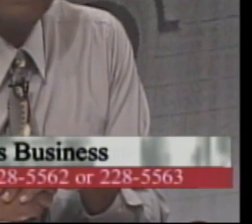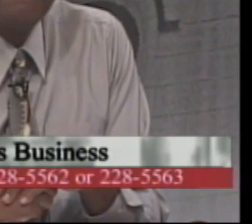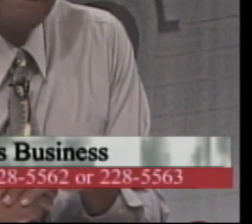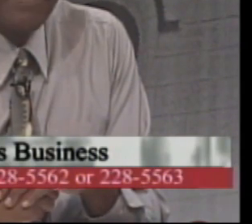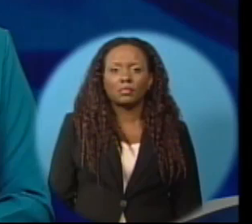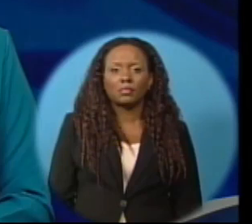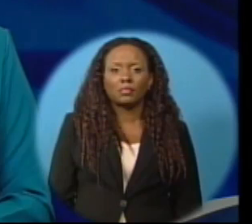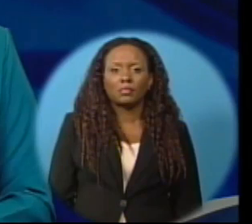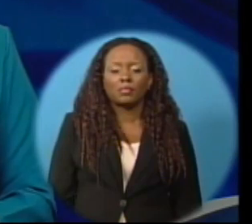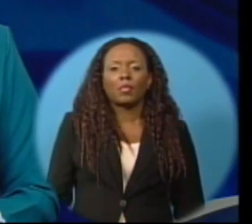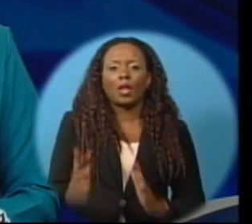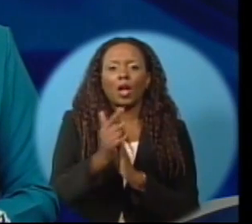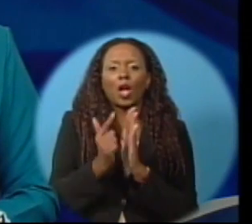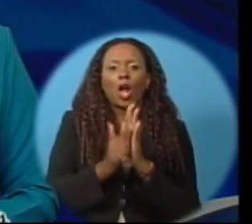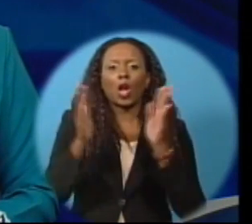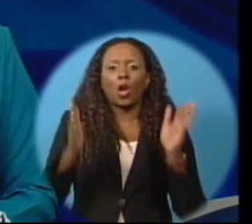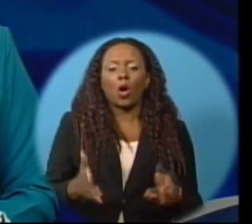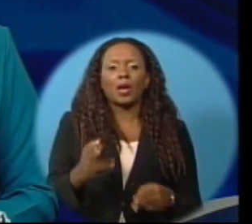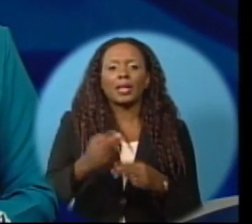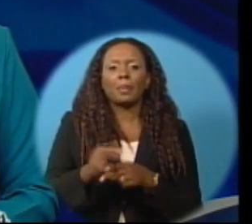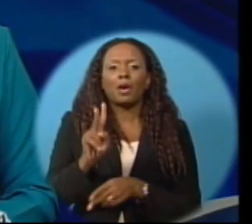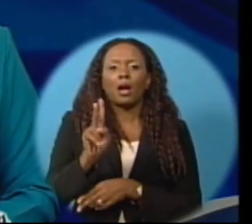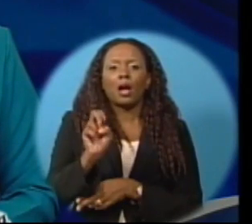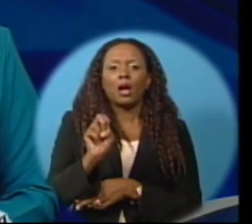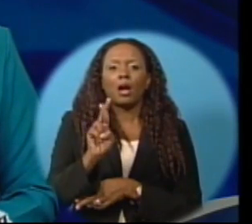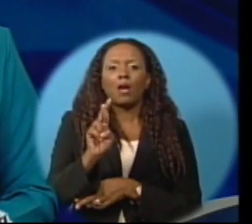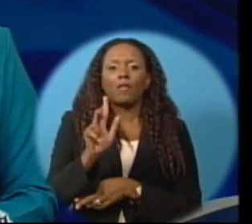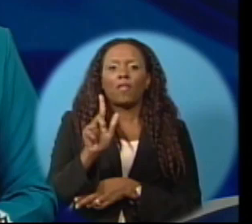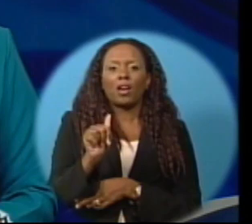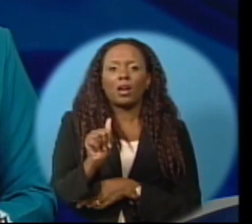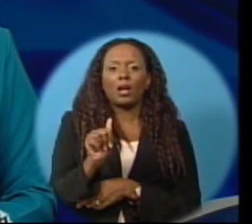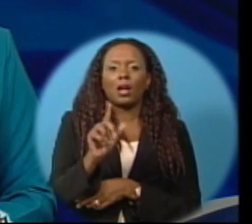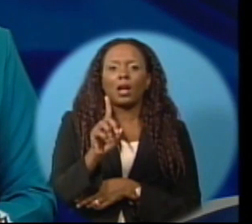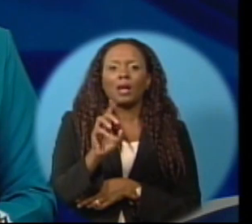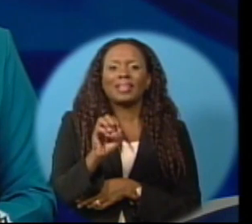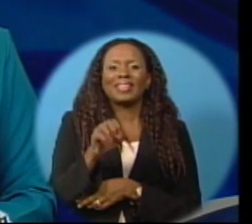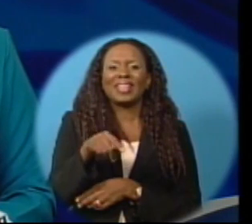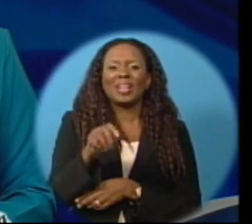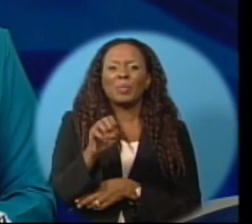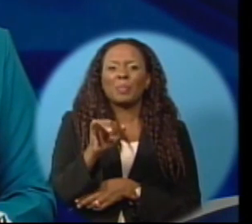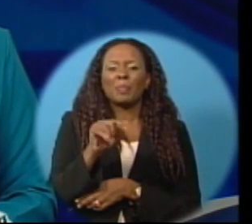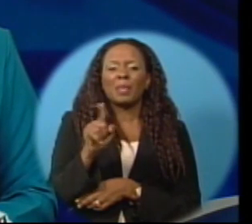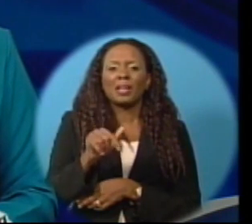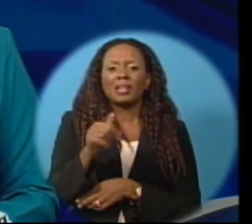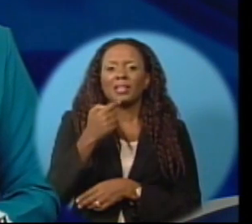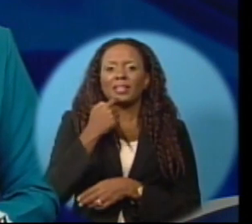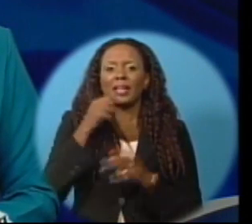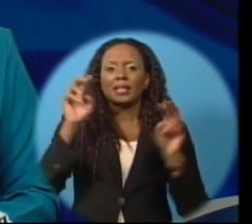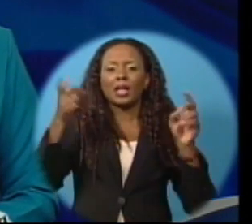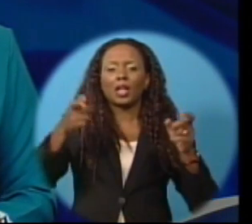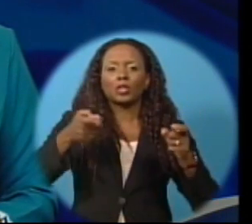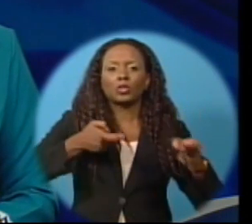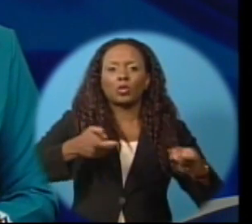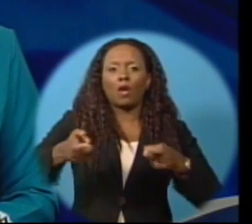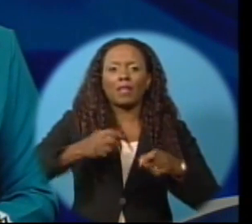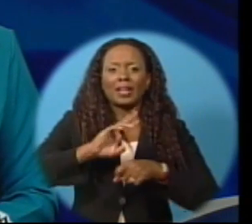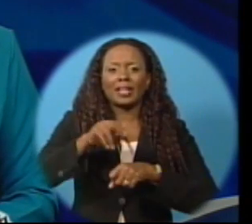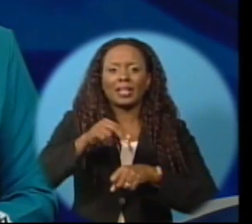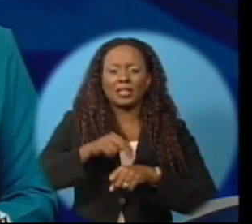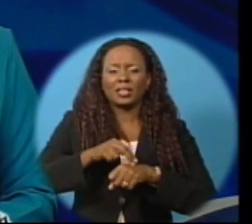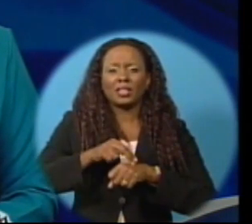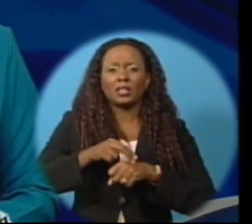operate. Attorney at law Verla de Pisa says the term of being a sovereign nation has now taken on a